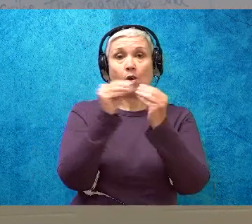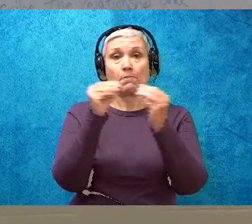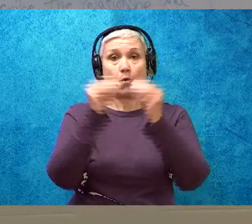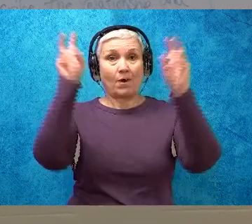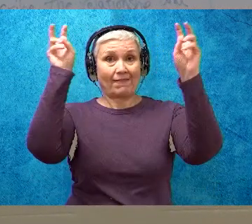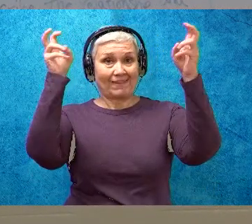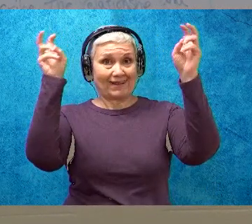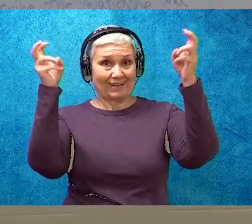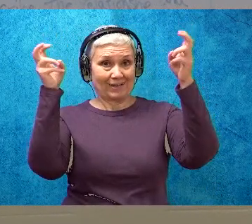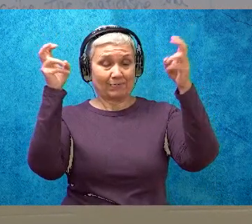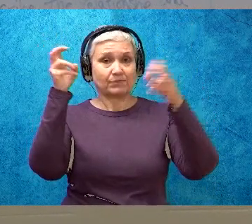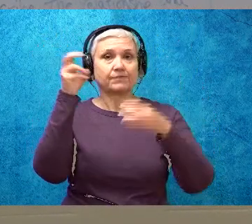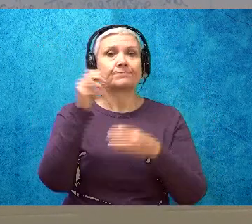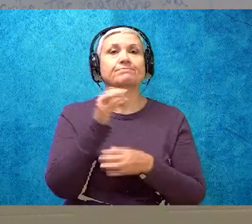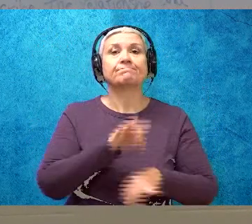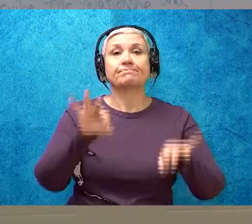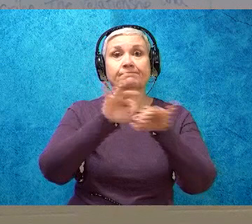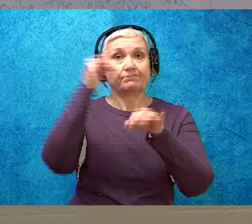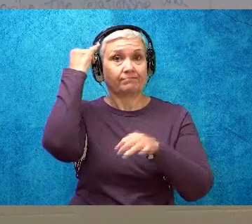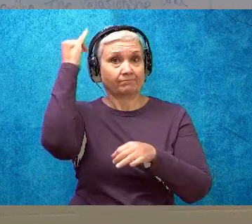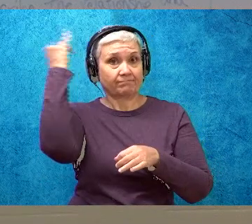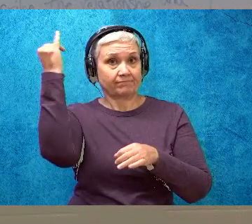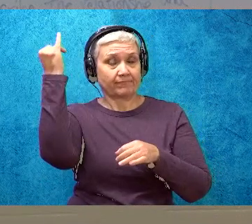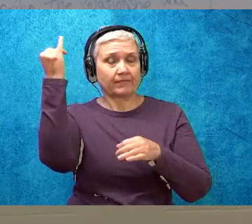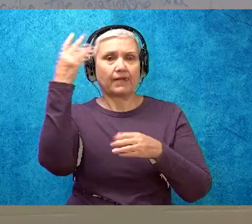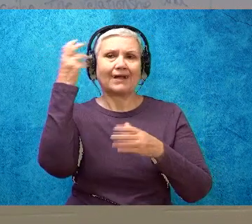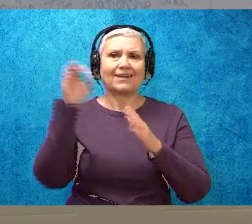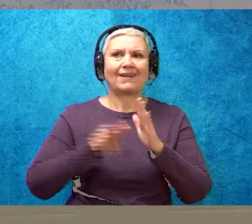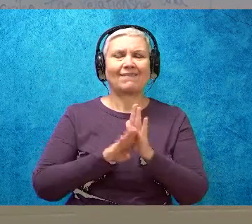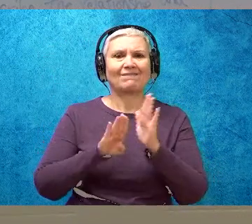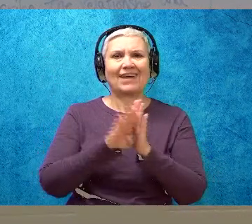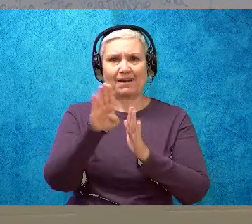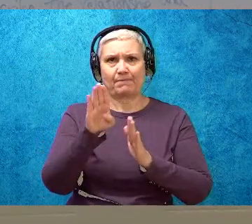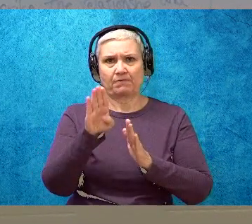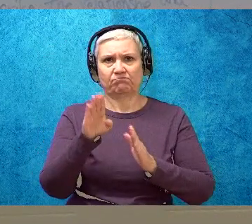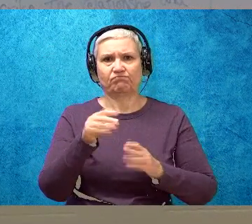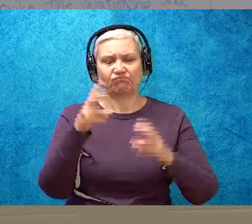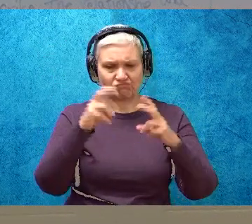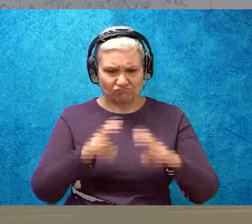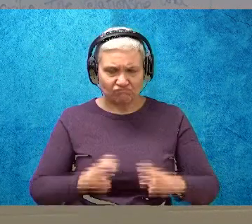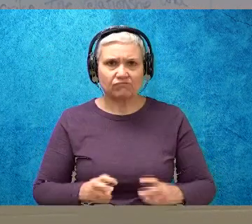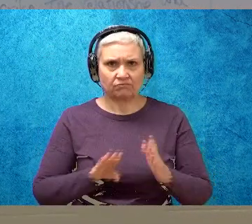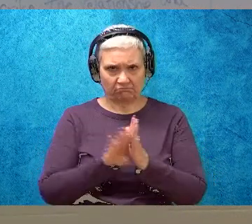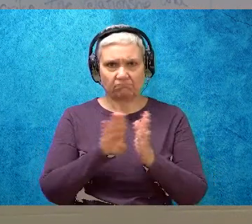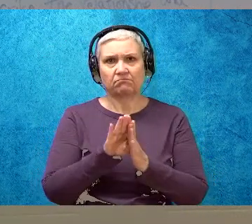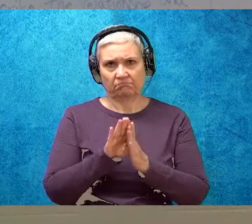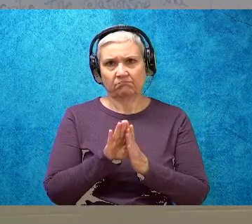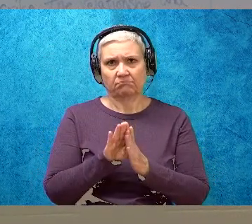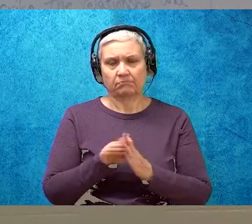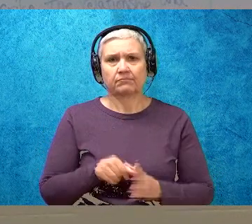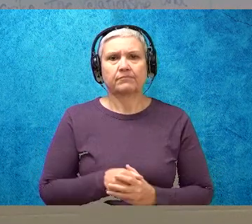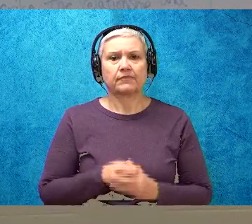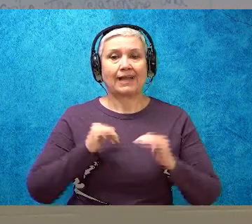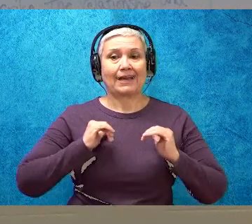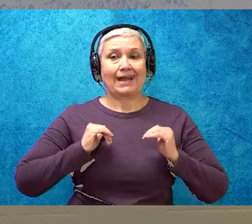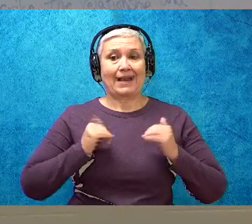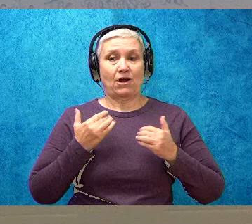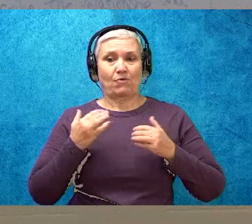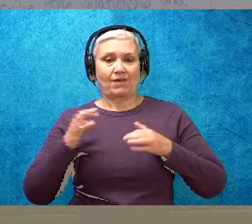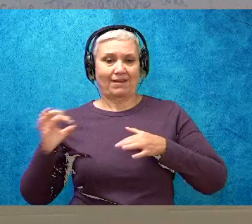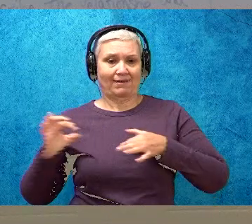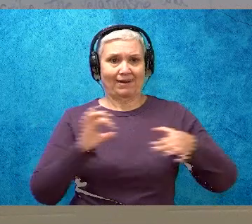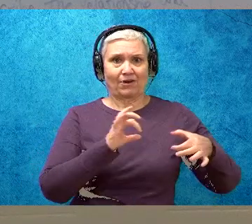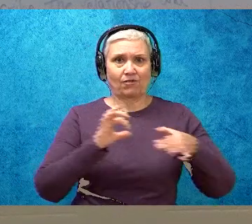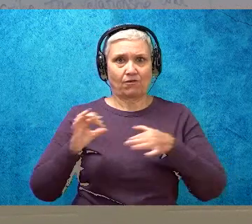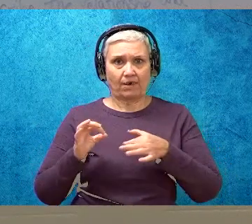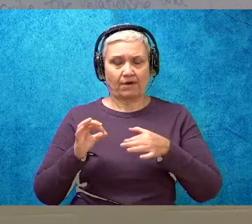text and analyze their development over the course of a text, including how they interact and build